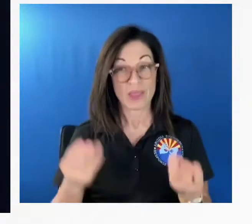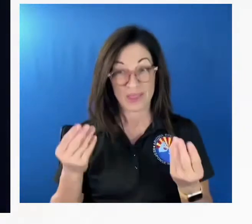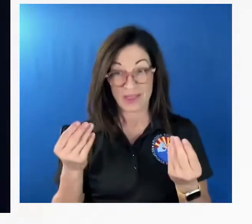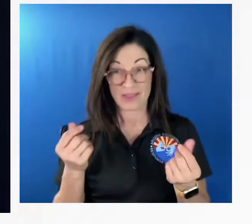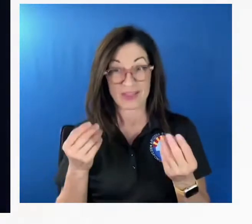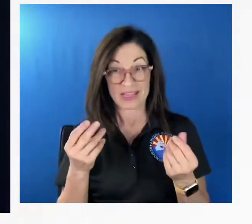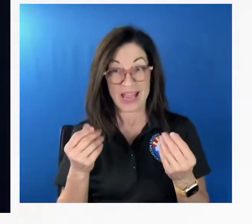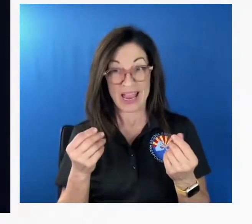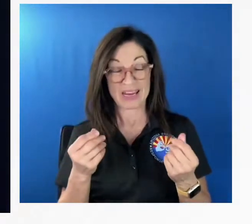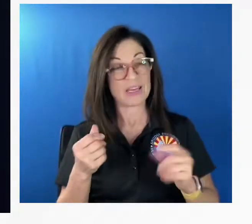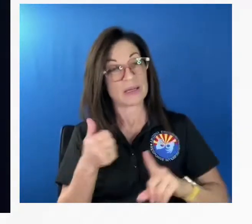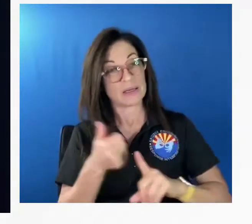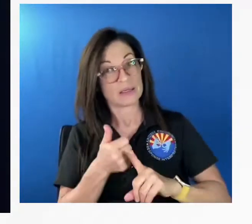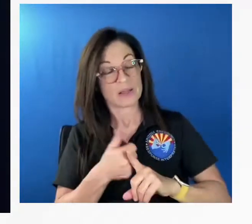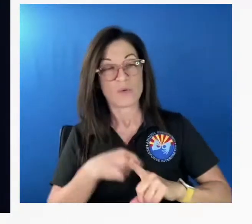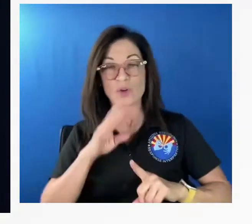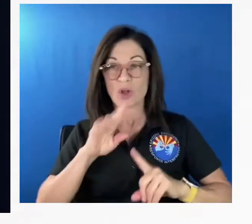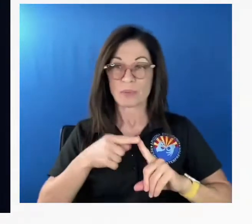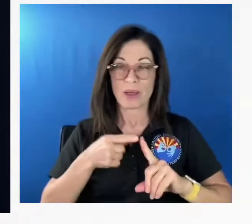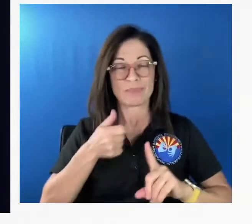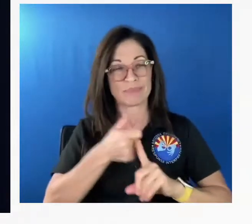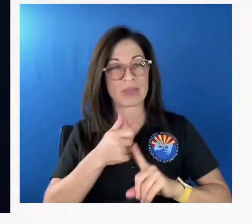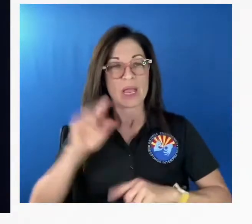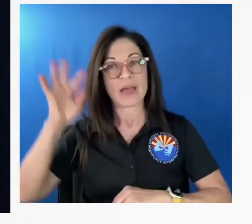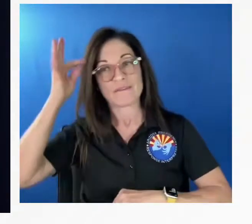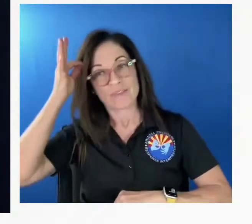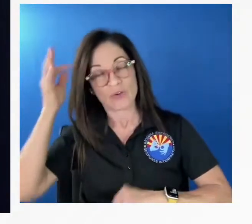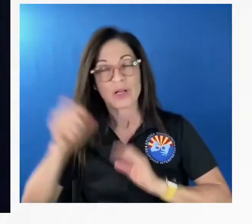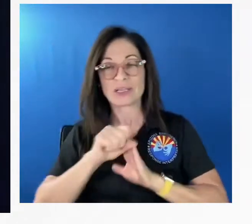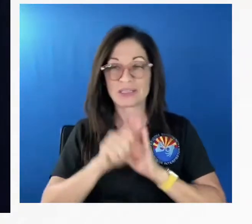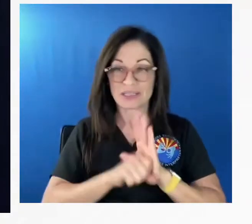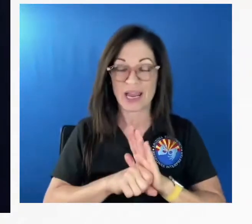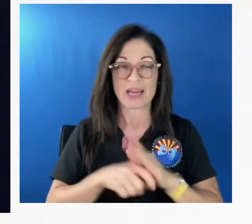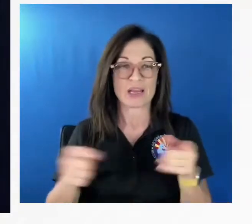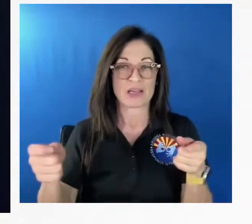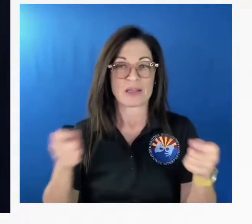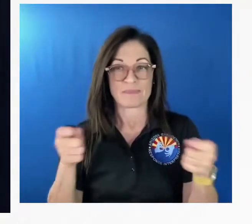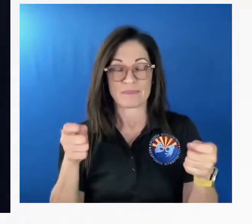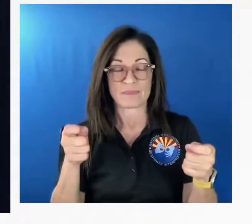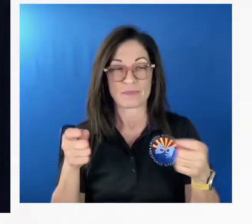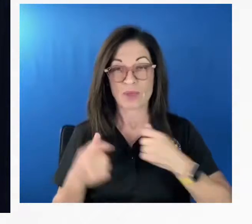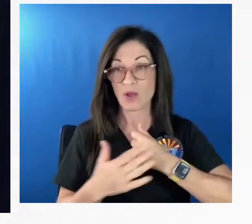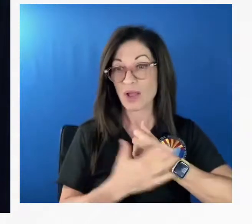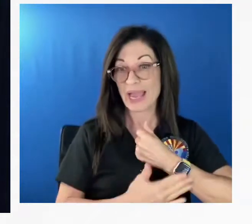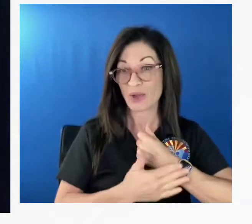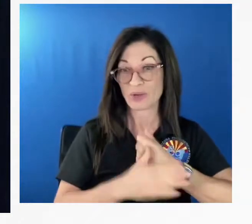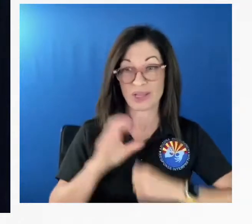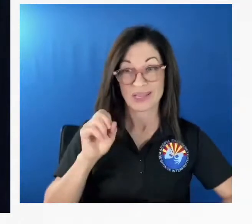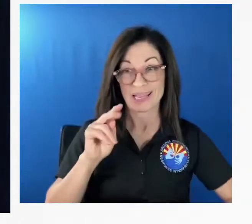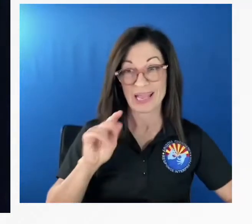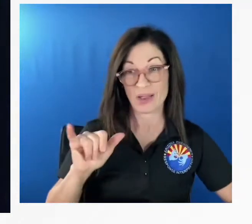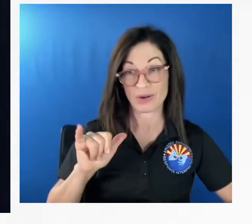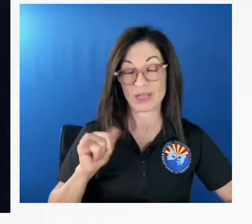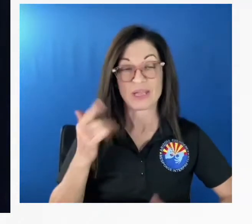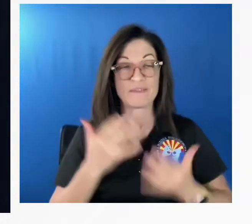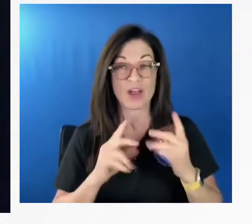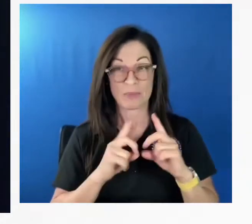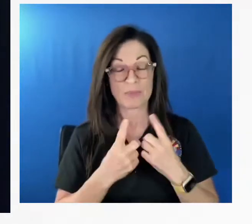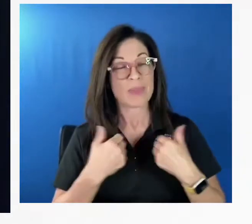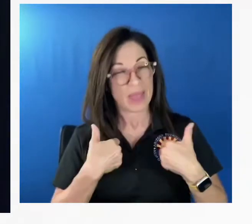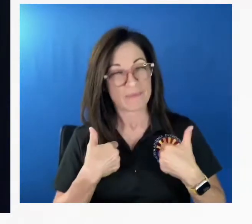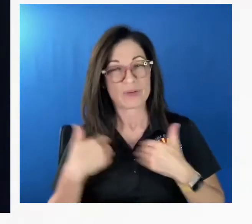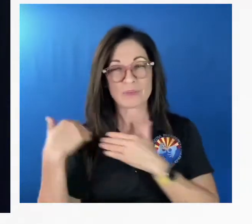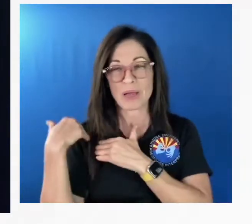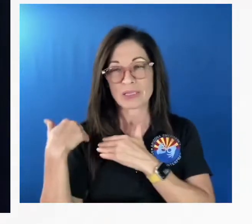talked about as far as being that federal and state jurisdictions. The county fire department has responsibility